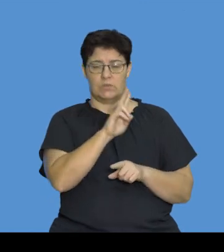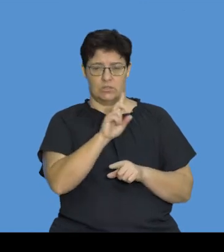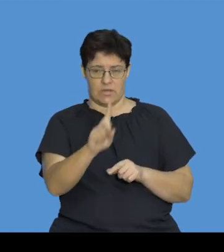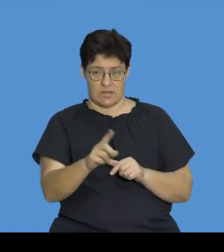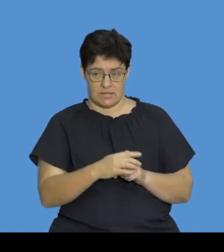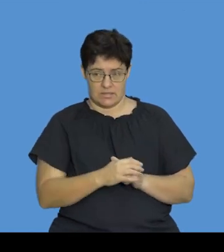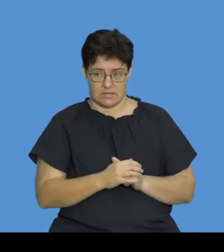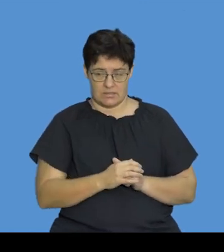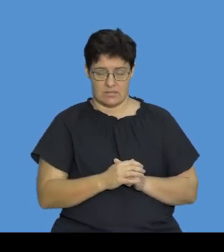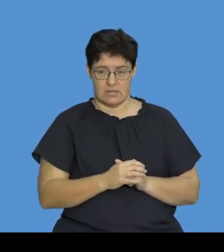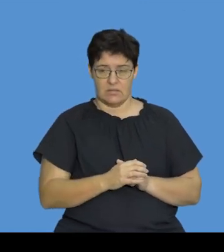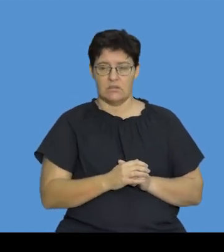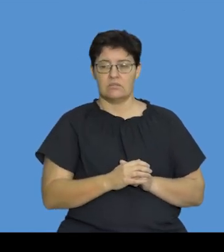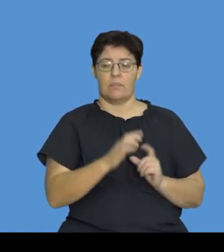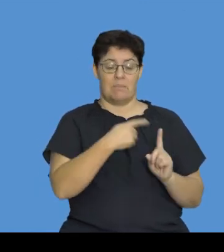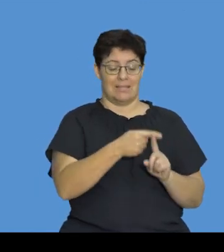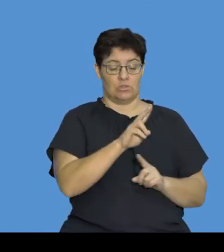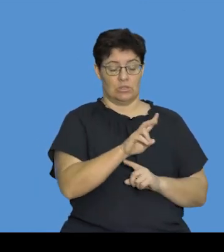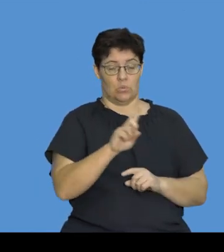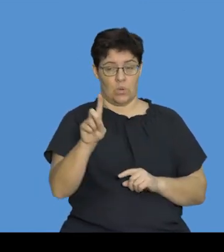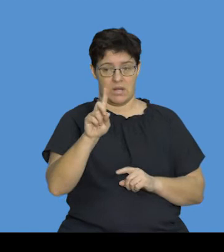21. So that will be plus